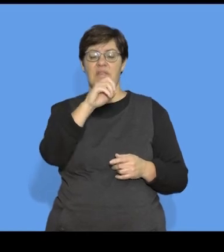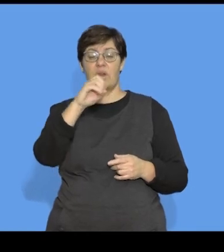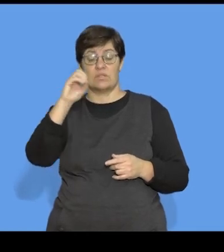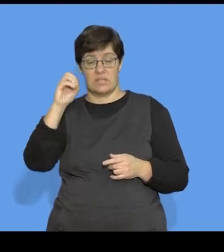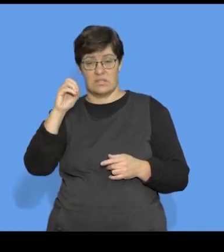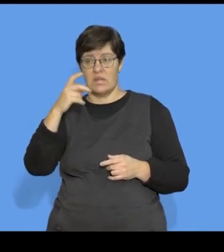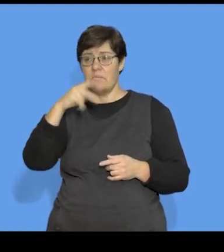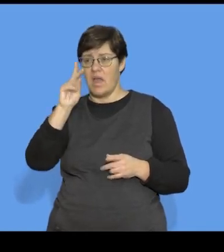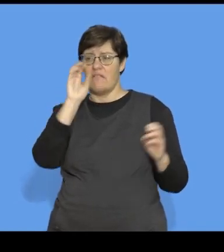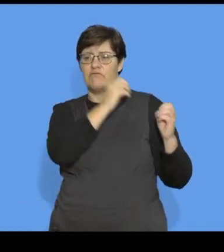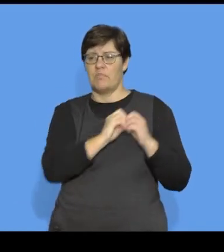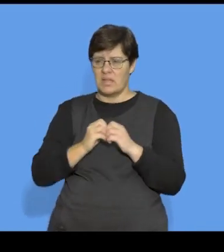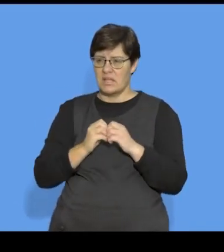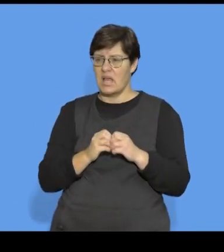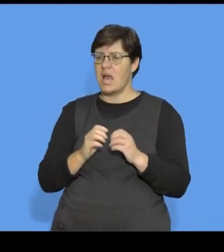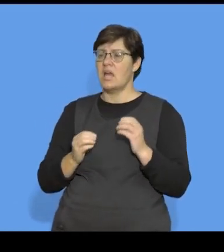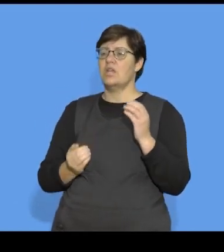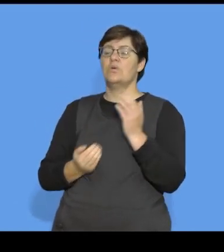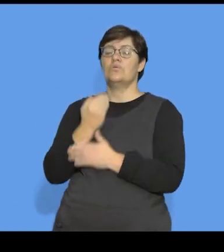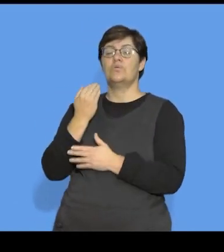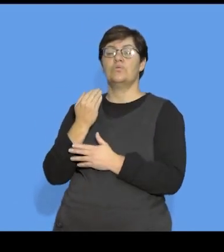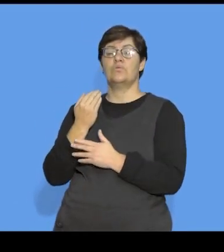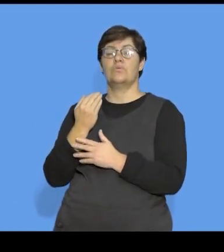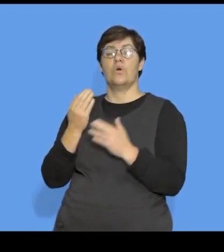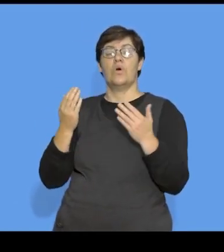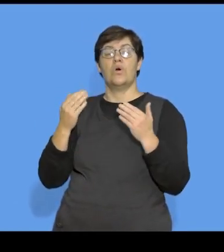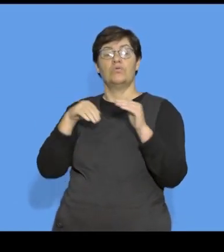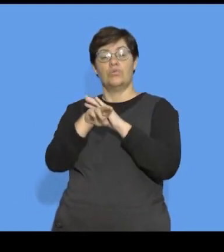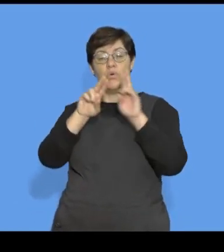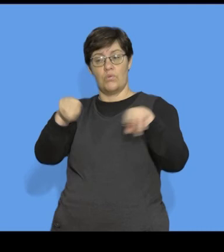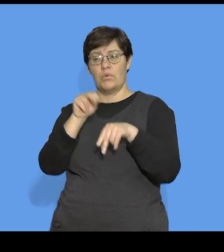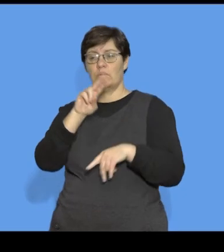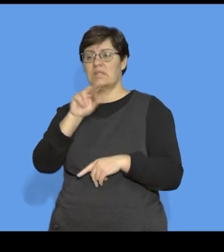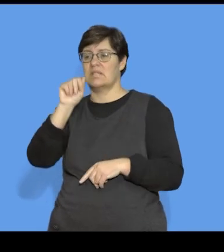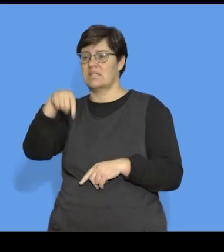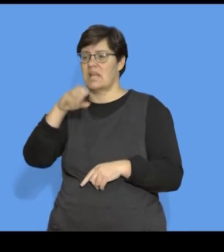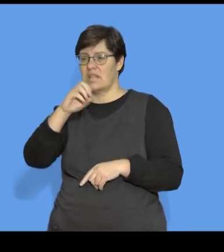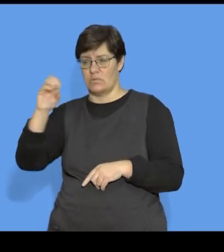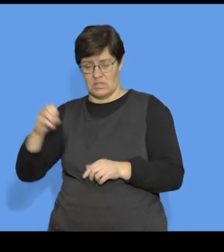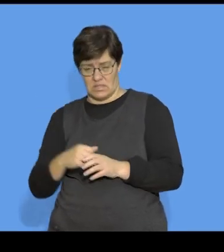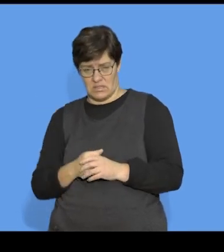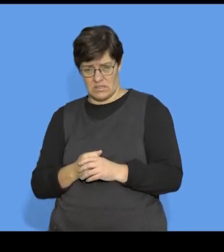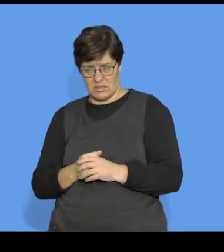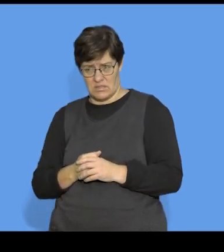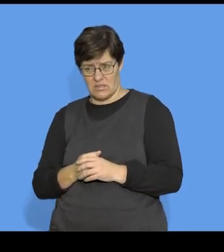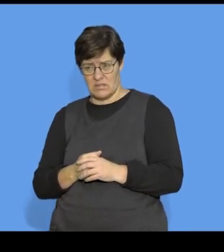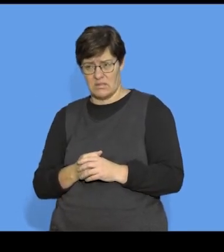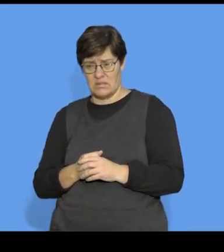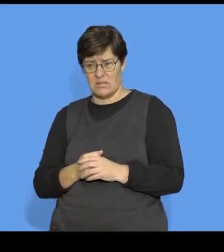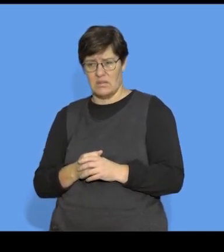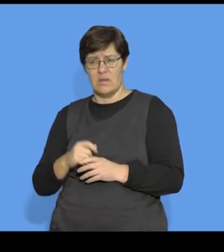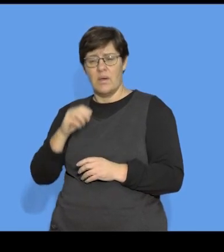We paid them 37,000 Rand for repairs and a new storeroom of 26,000 Rand. That